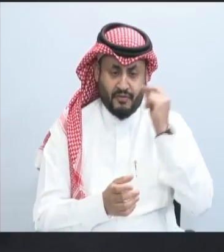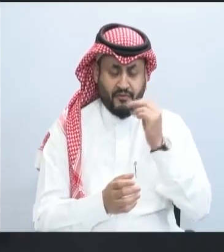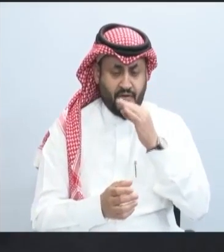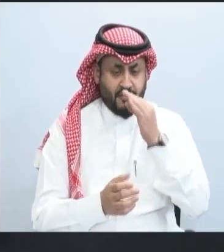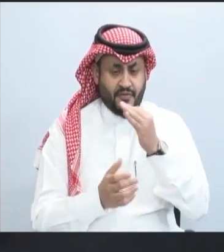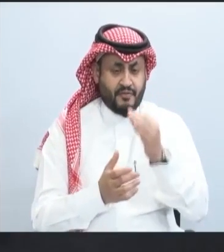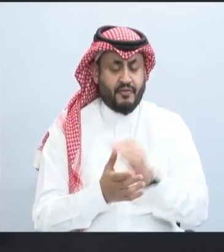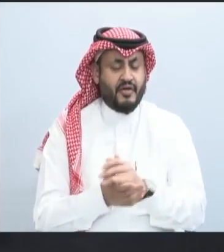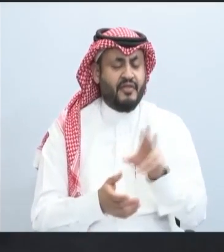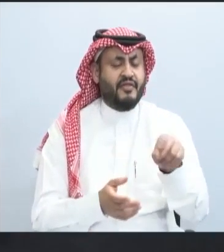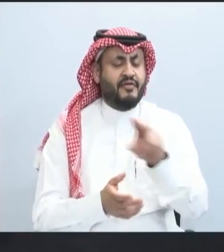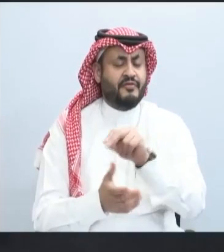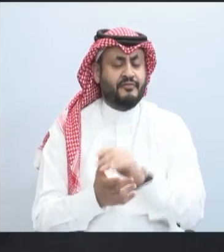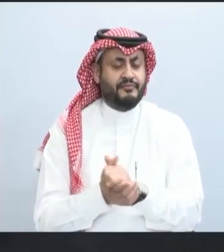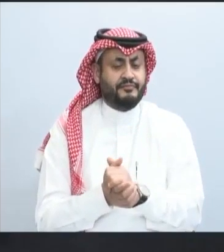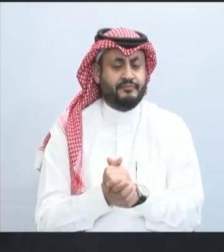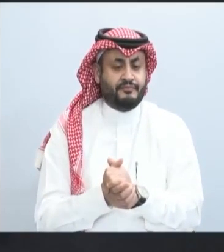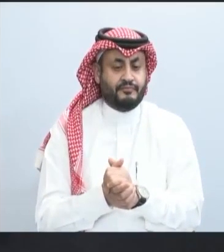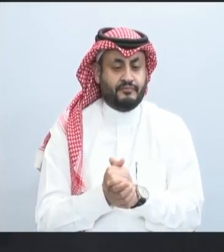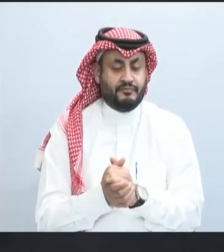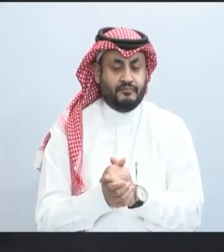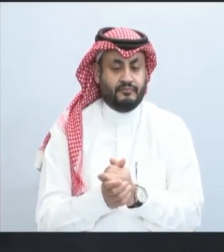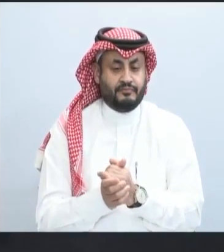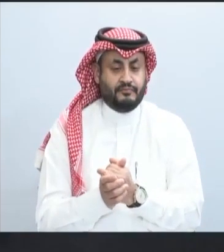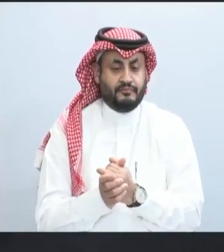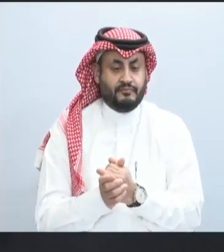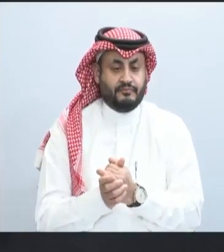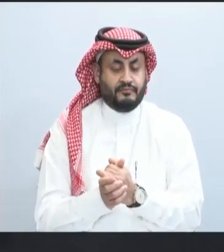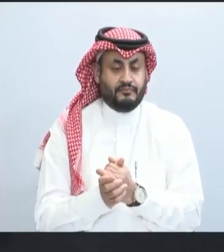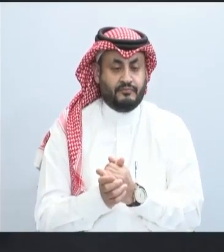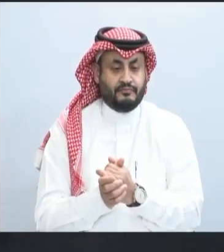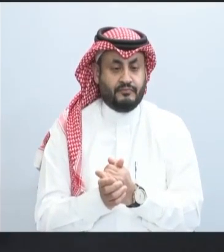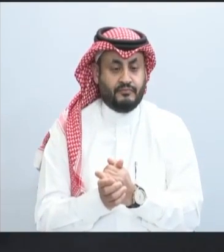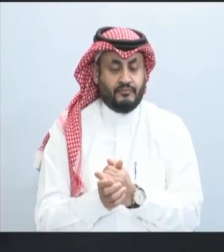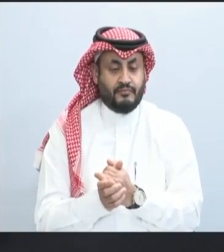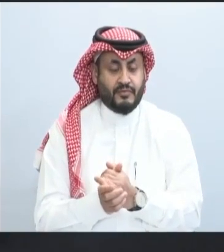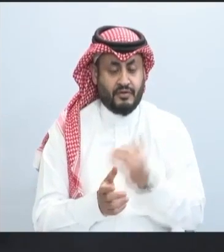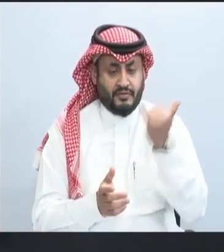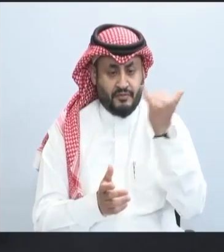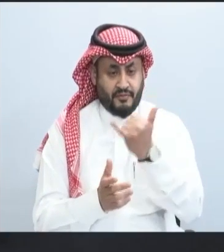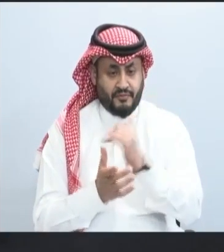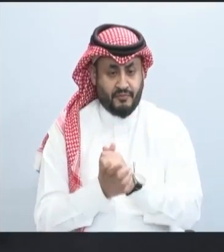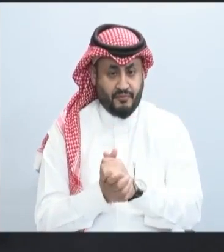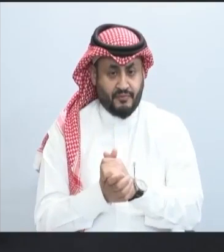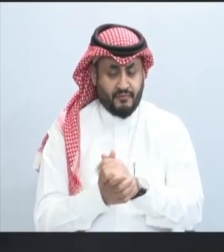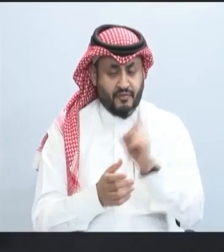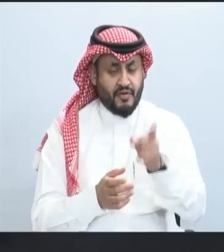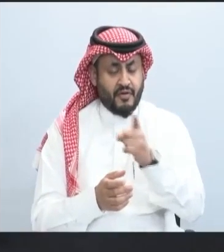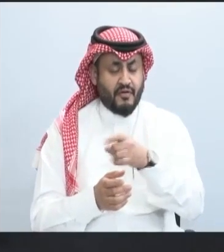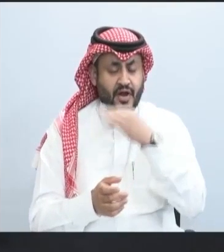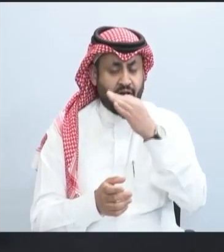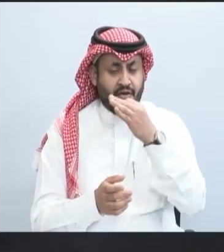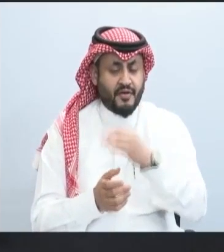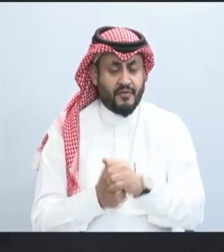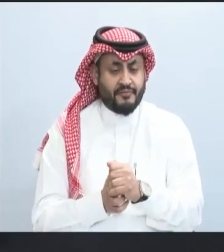do they sound in different words. So at the end, it is important that we can point, we can say